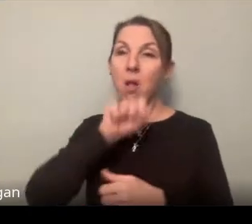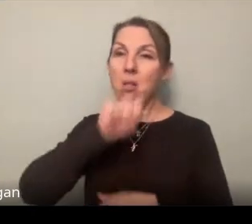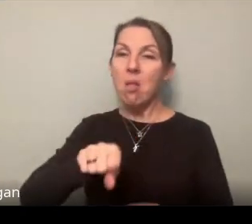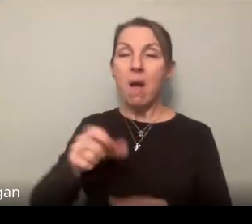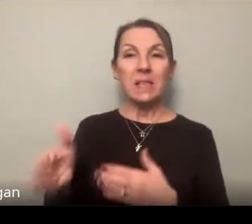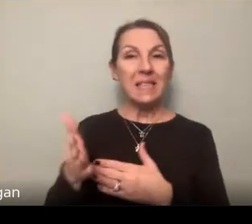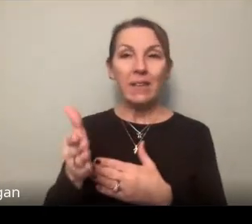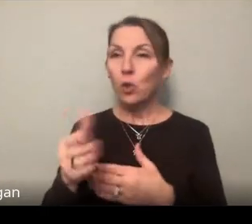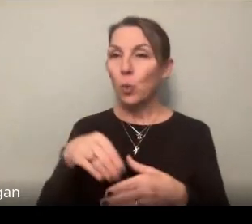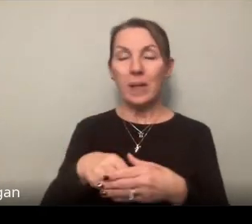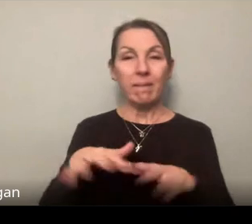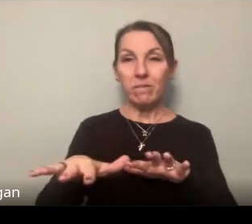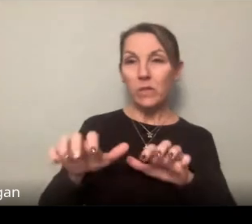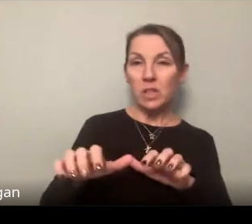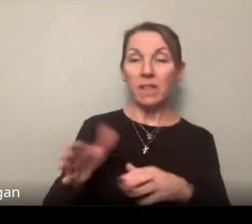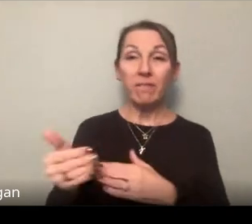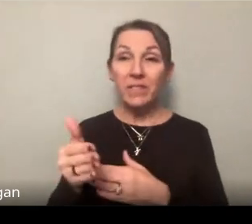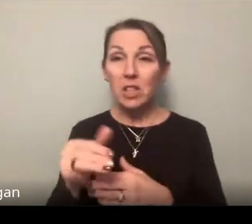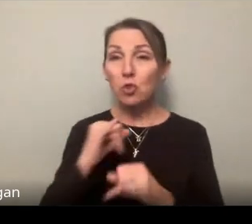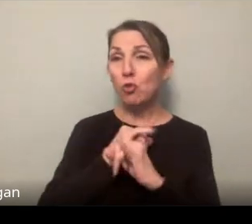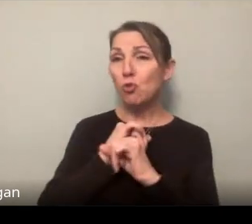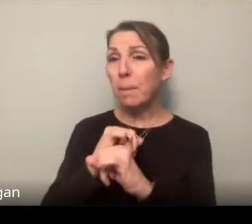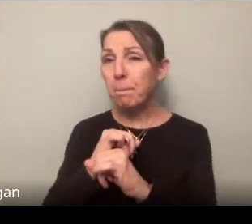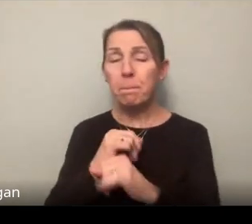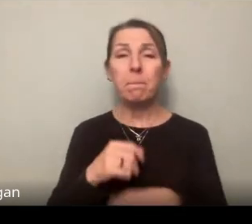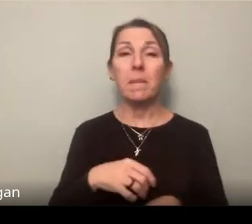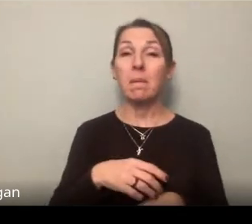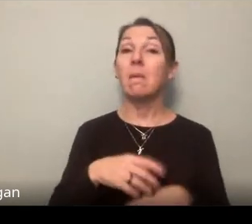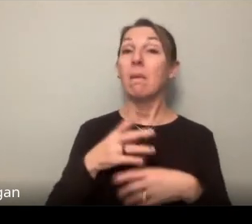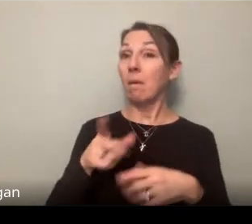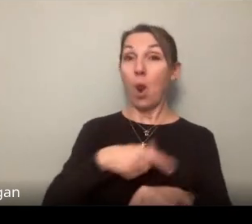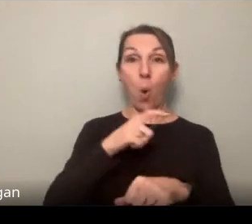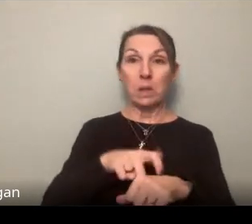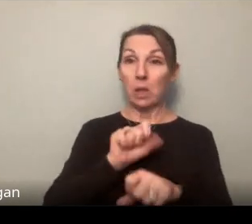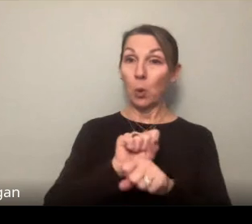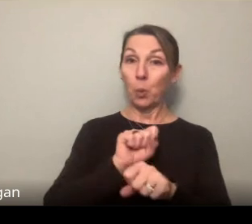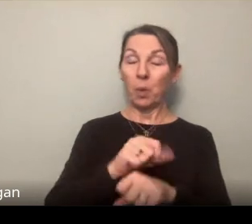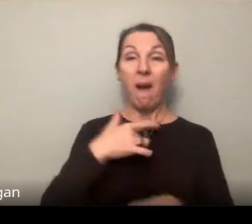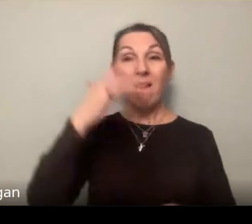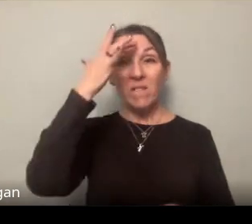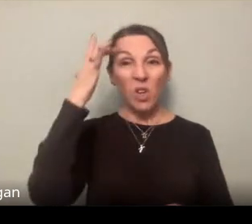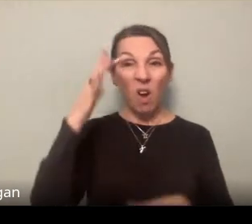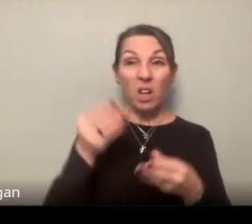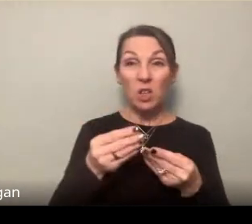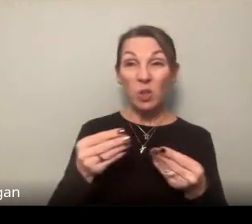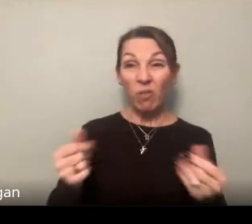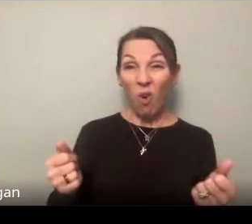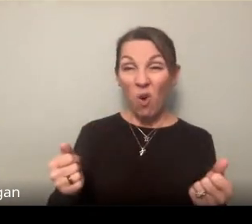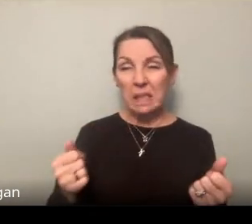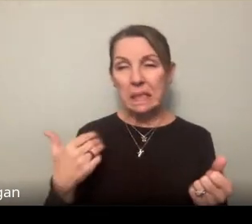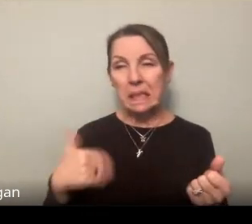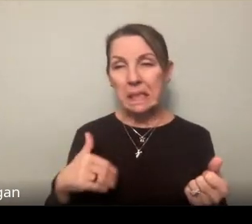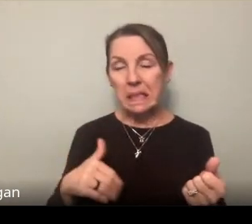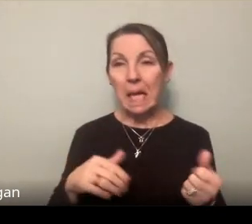in my freezer, like fish or shrimp, because after a long day at work, if I forgot to take food out,